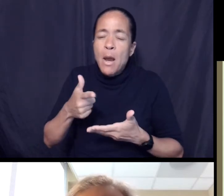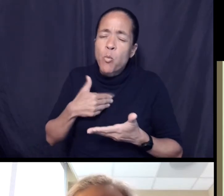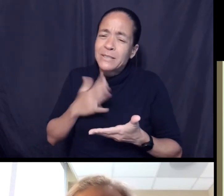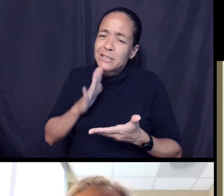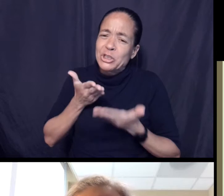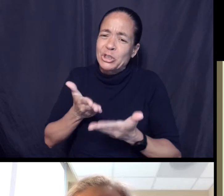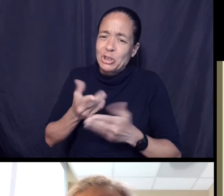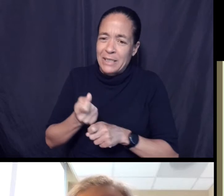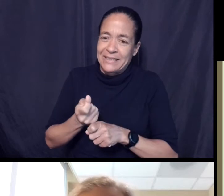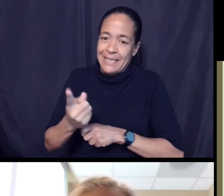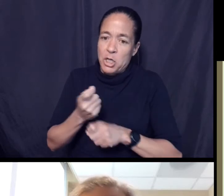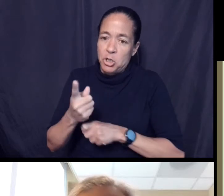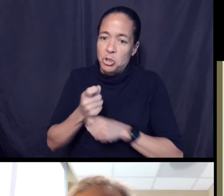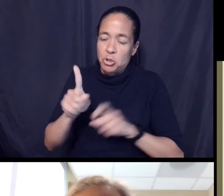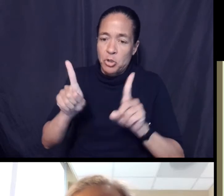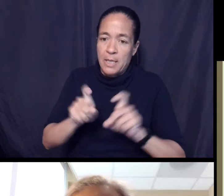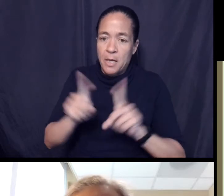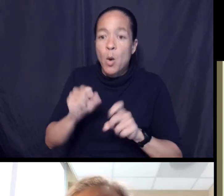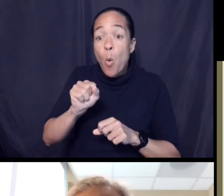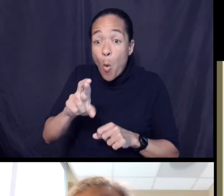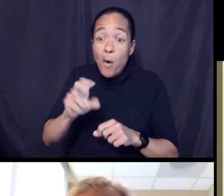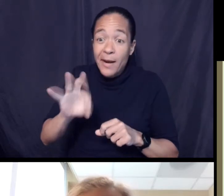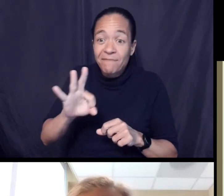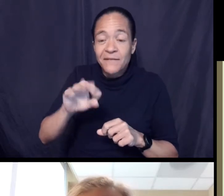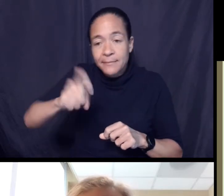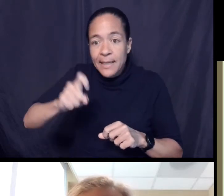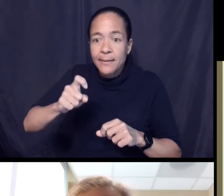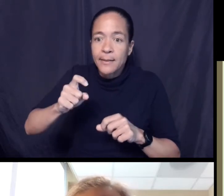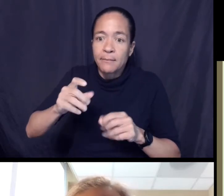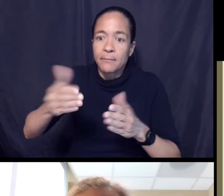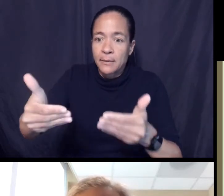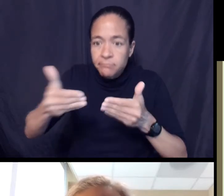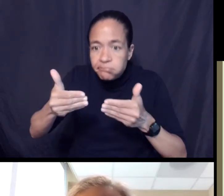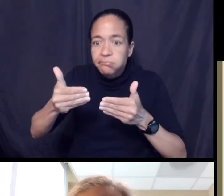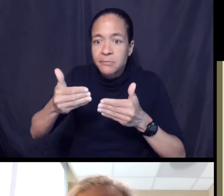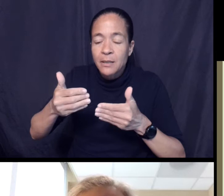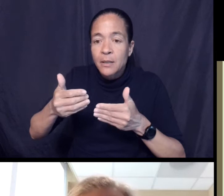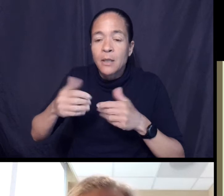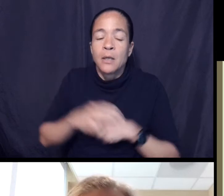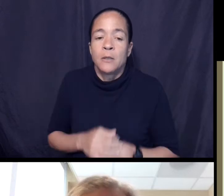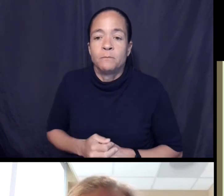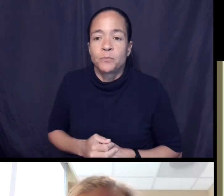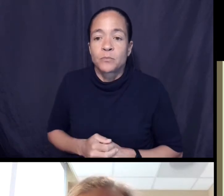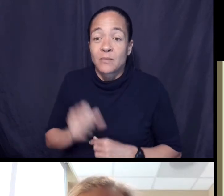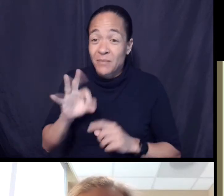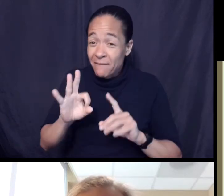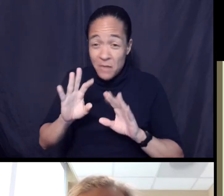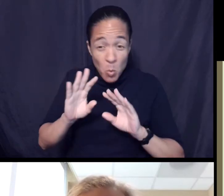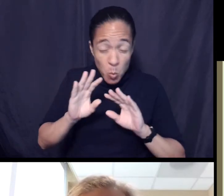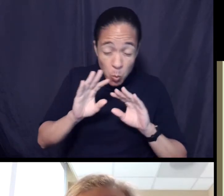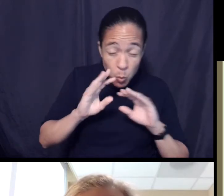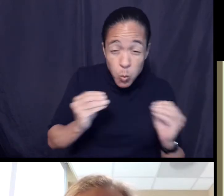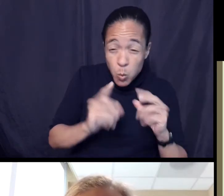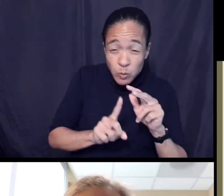exams or more frequent as indicated for treatment of their eye conditions are recommended. Asymptomatic children who have no